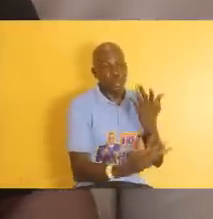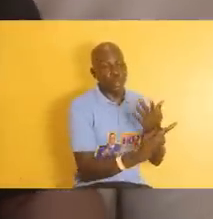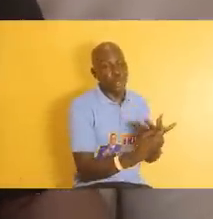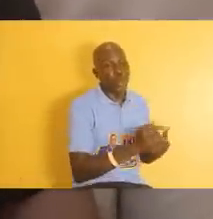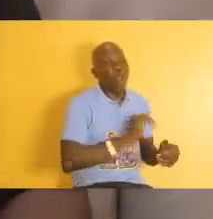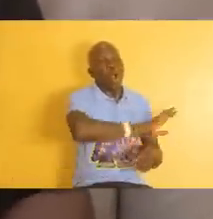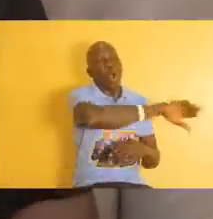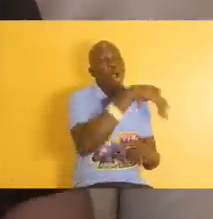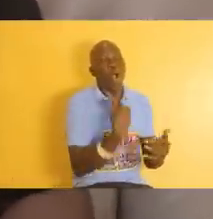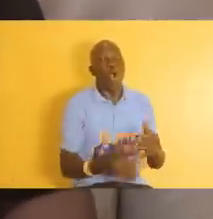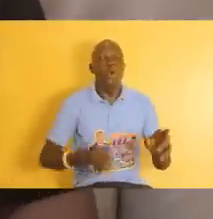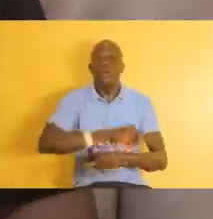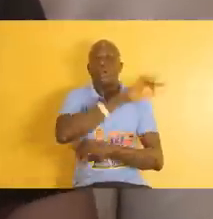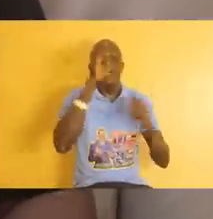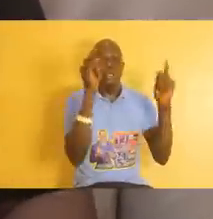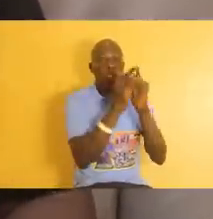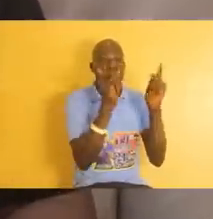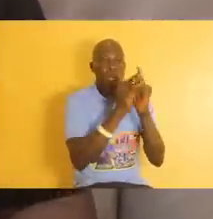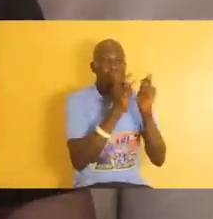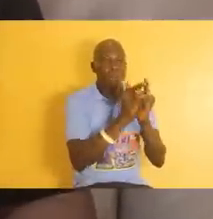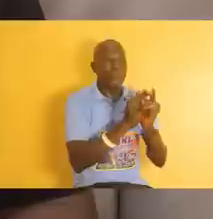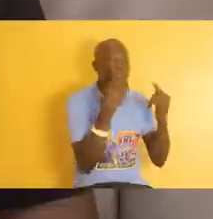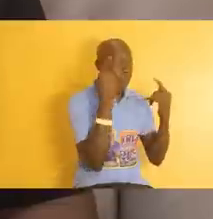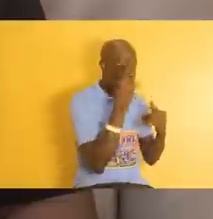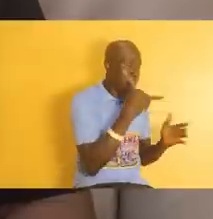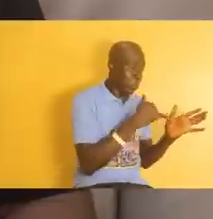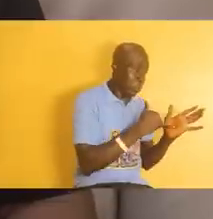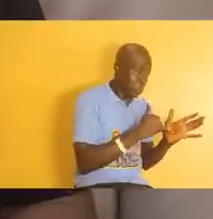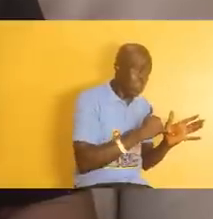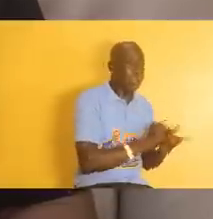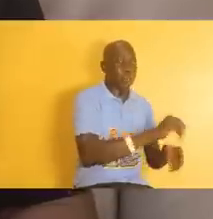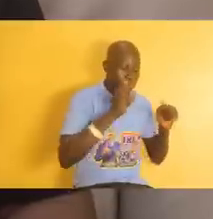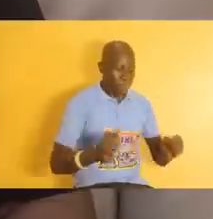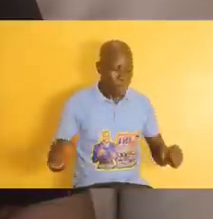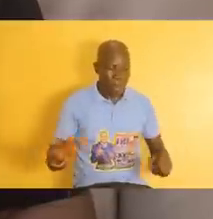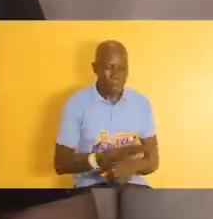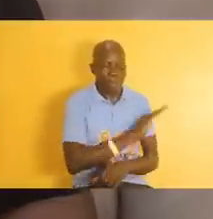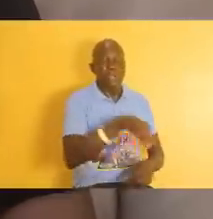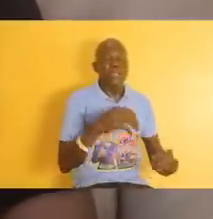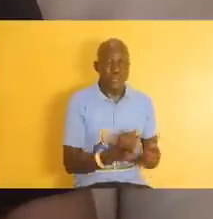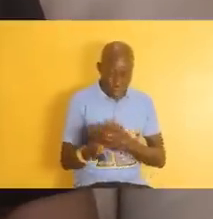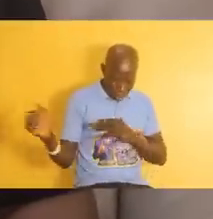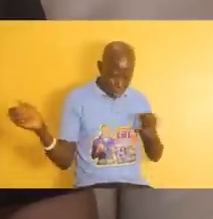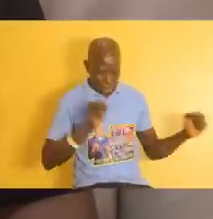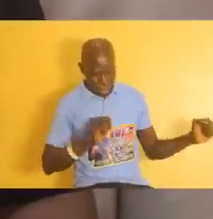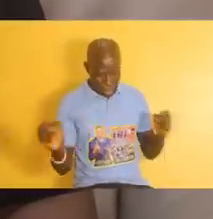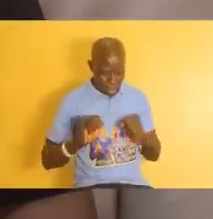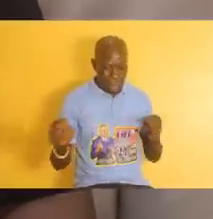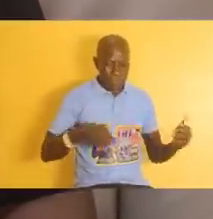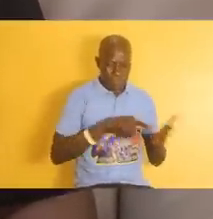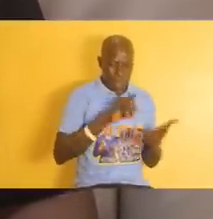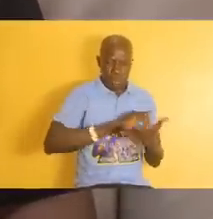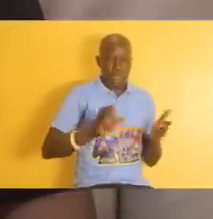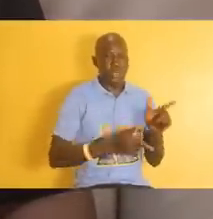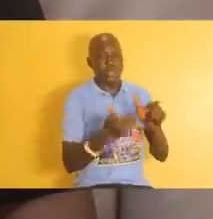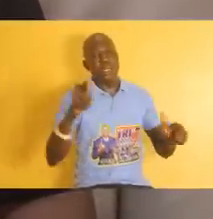do the program. Gbogbo àwọn tó wà ní camp. Everybody in the camp. Wọ́n á kojú gan ni ẹ̀. They will sit it. Ó máa ní agbára. It will be powerful. Omi mi ti ń mì lọ́wọ́lọ́wọ́. The one is shaking right now. Ọ̀sẹ̀ òróró lele.